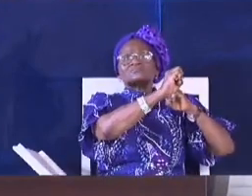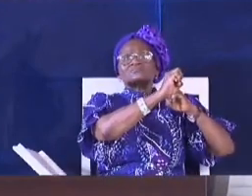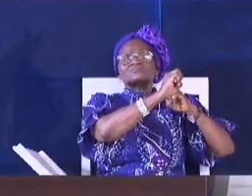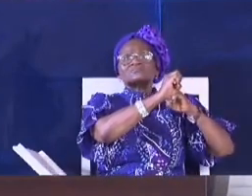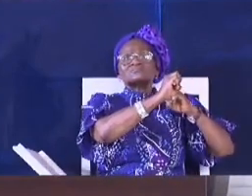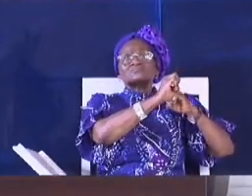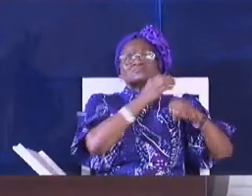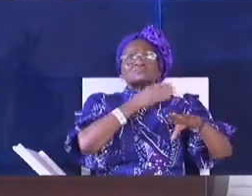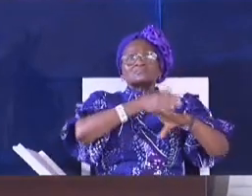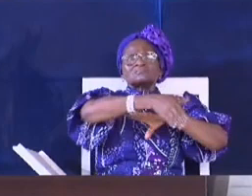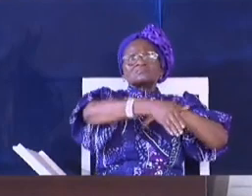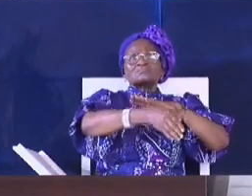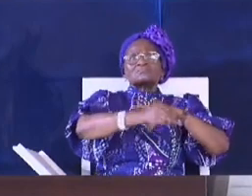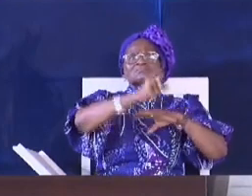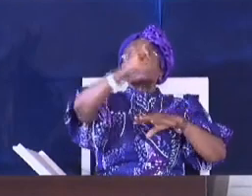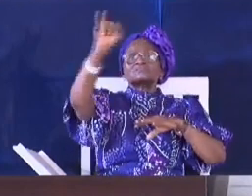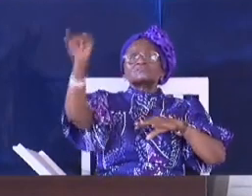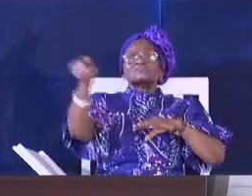crossed Jordan